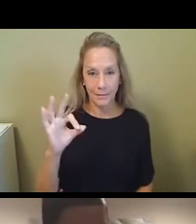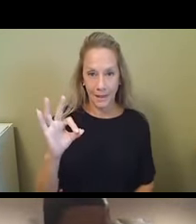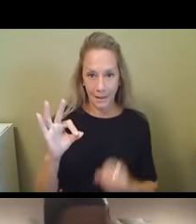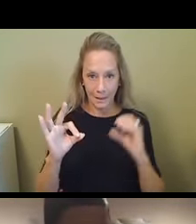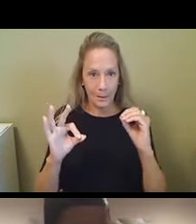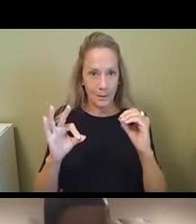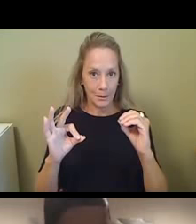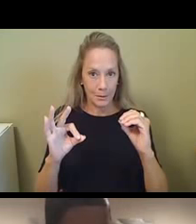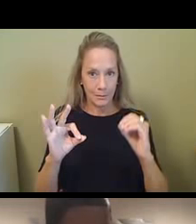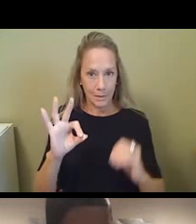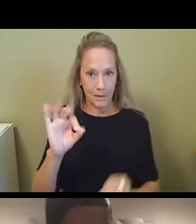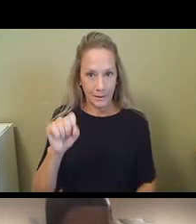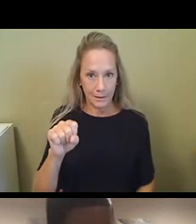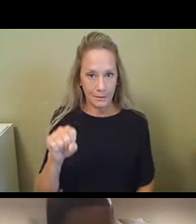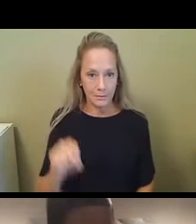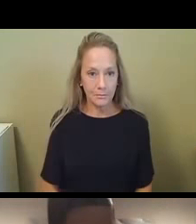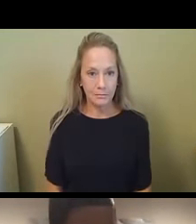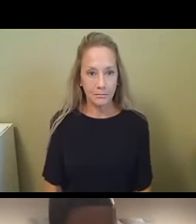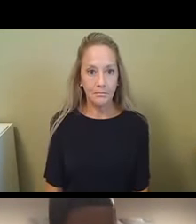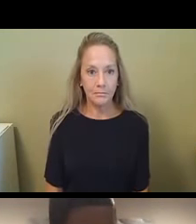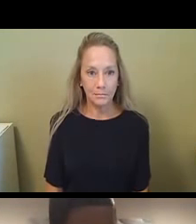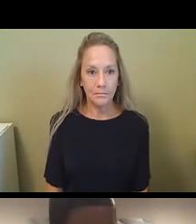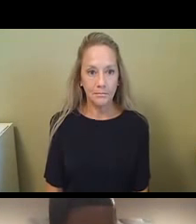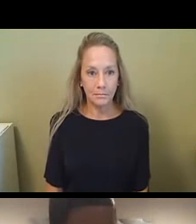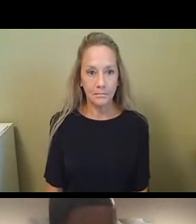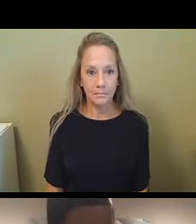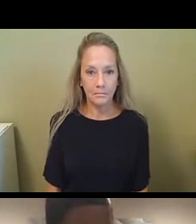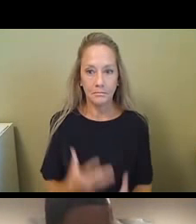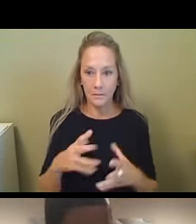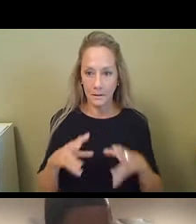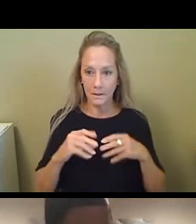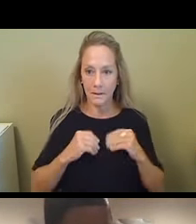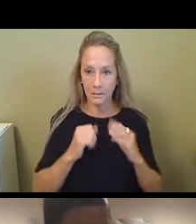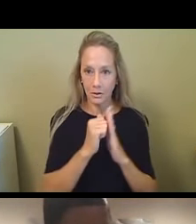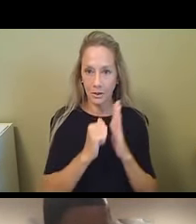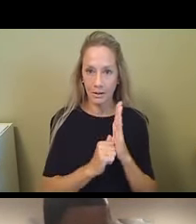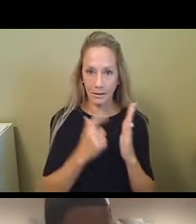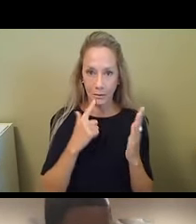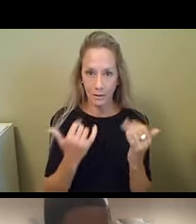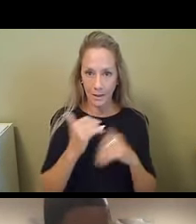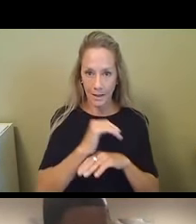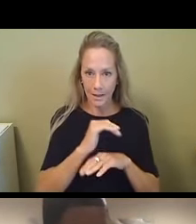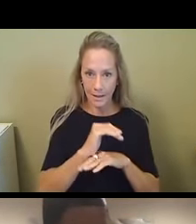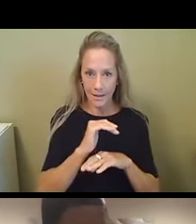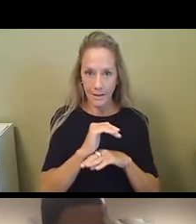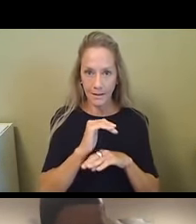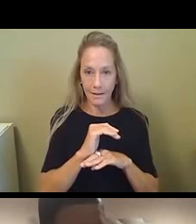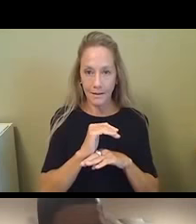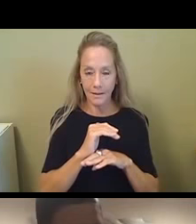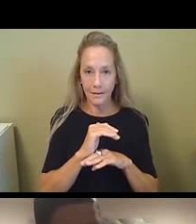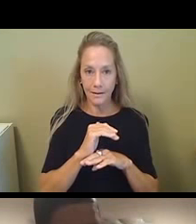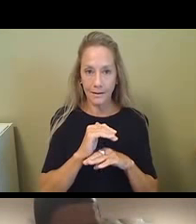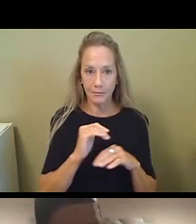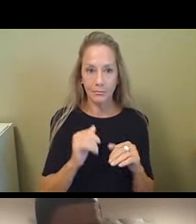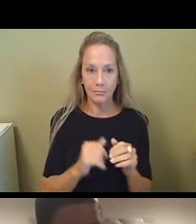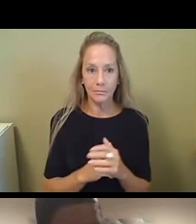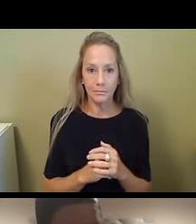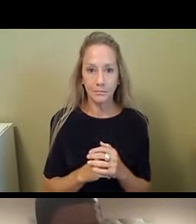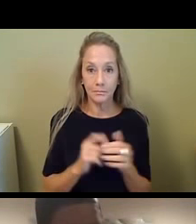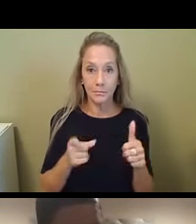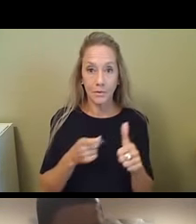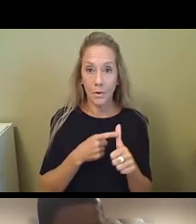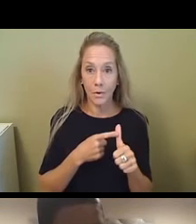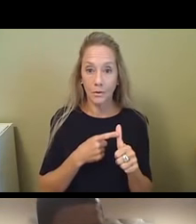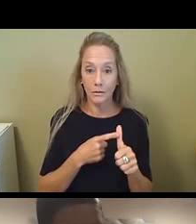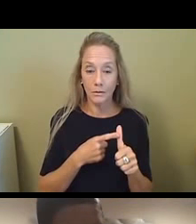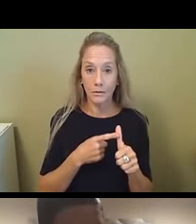9-0. Thank you. You have accepted the agenda for this evening. So the first order of